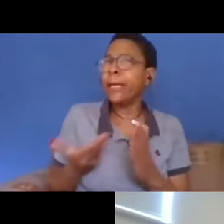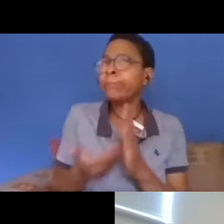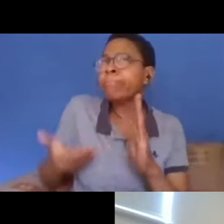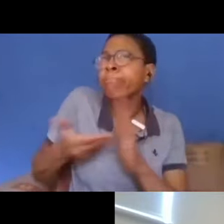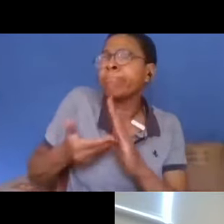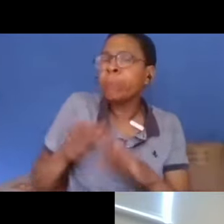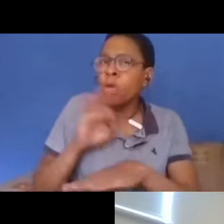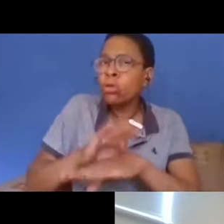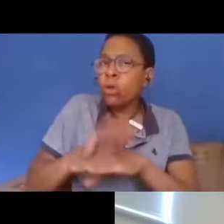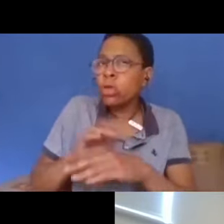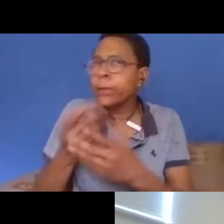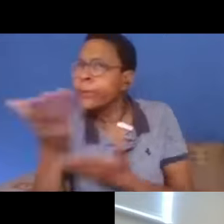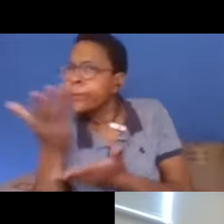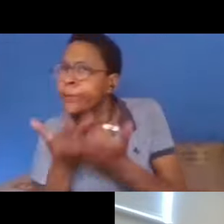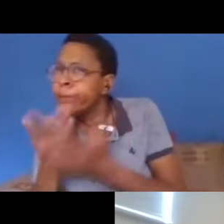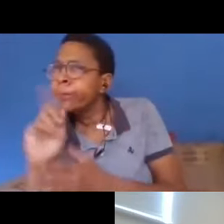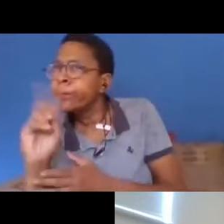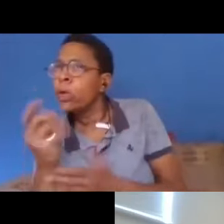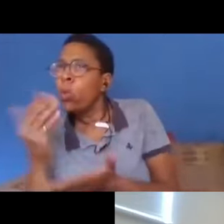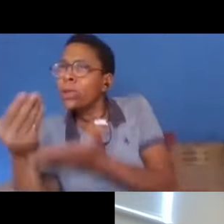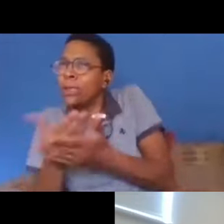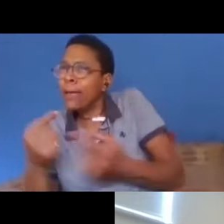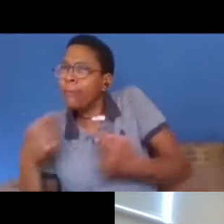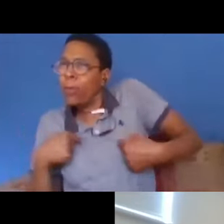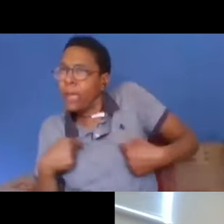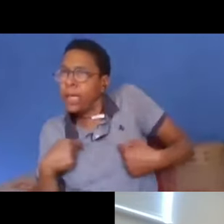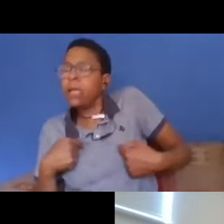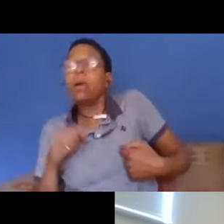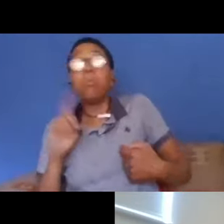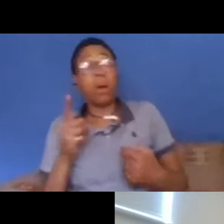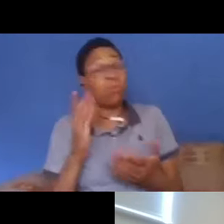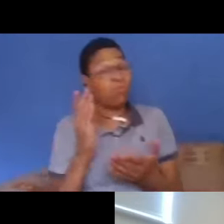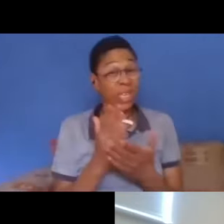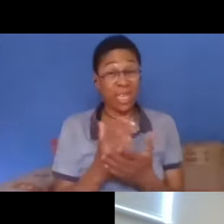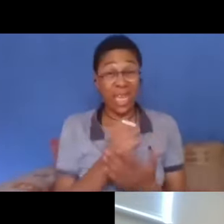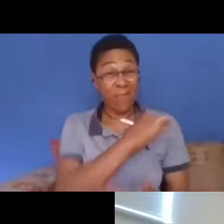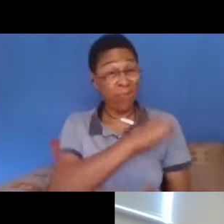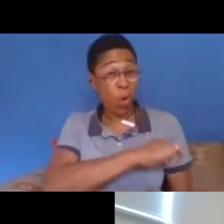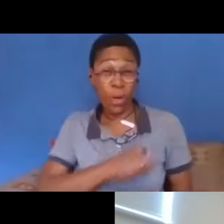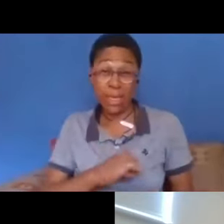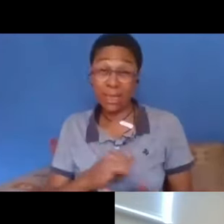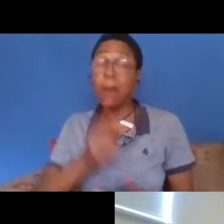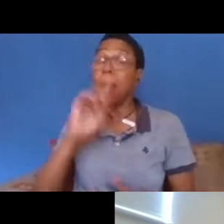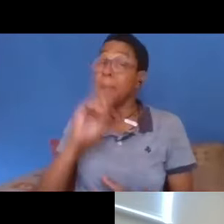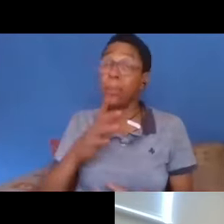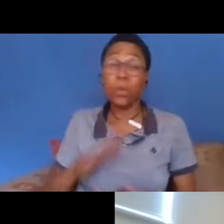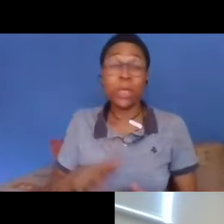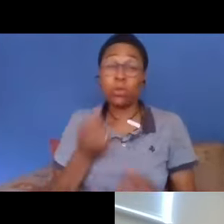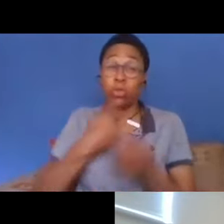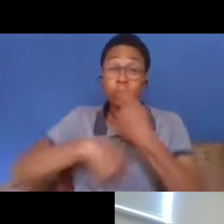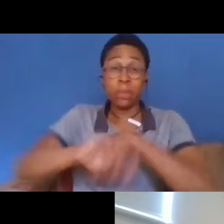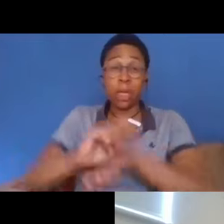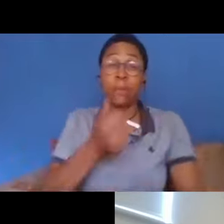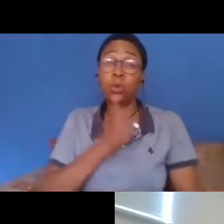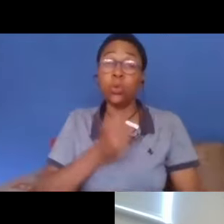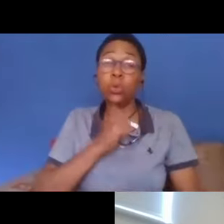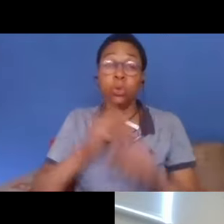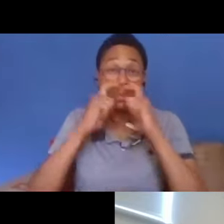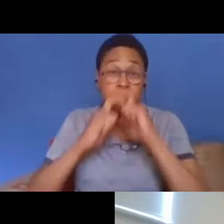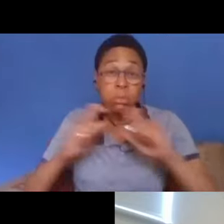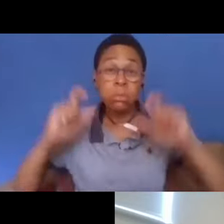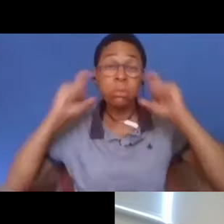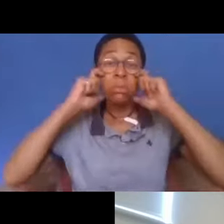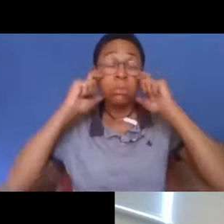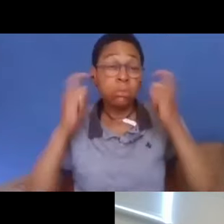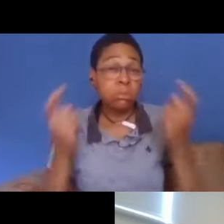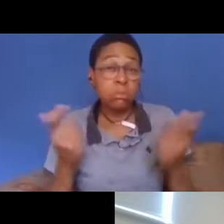in general, I think it's just a matter of people gradually getting used to wearing the mask. Can I just add to that? So if